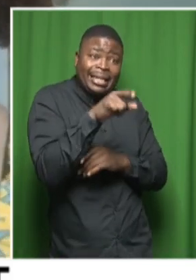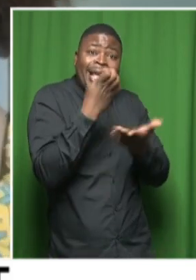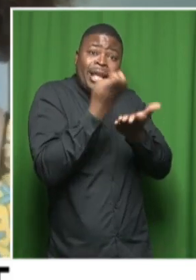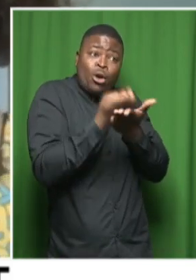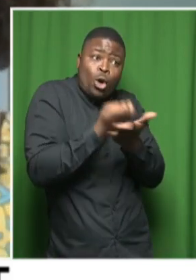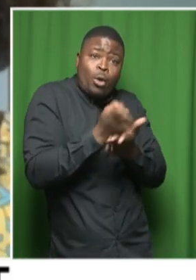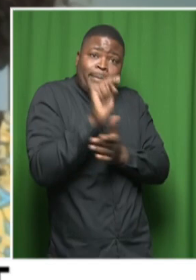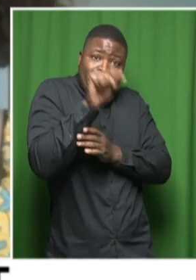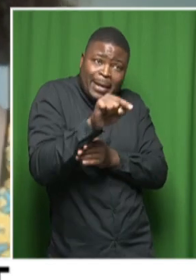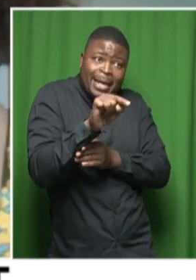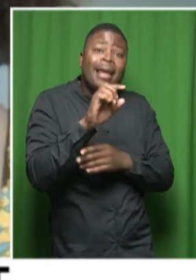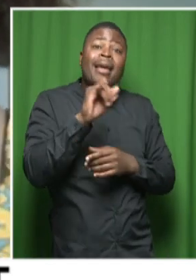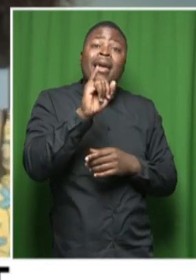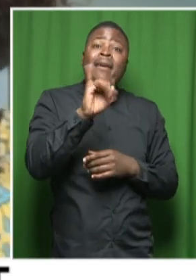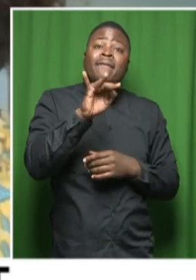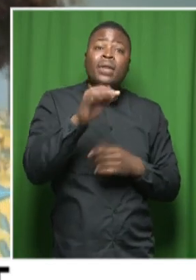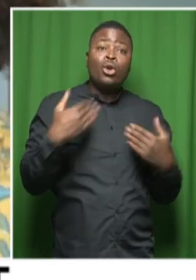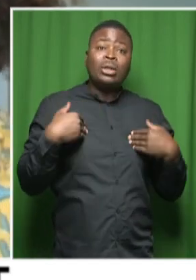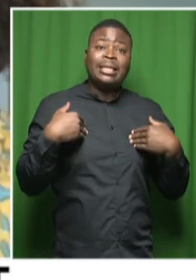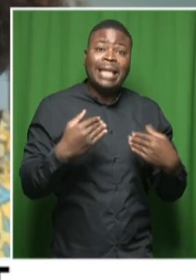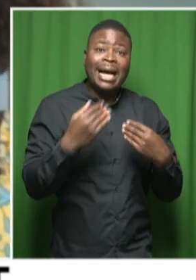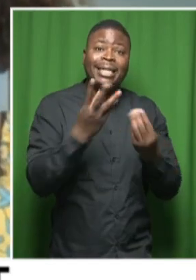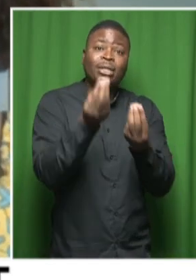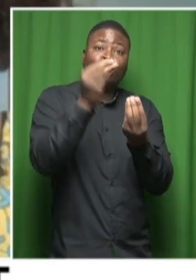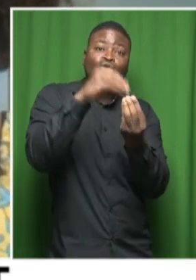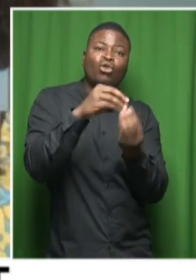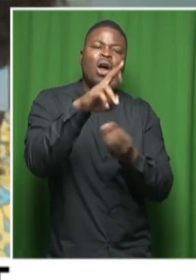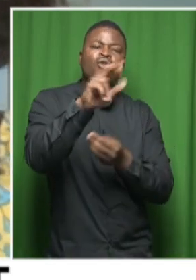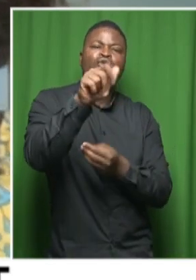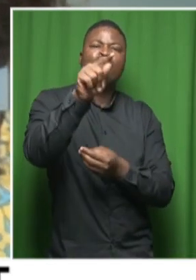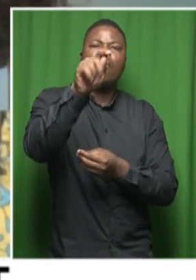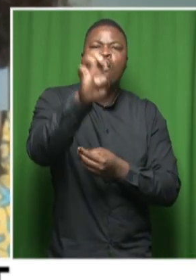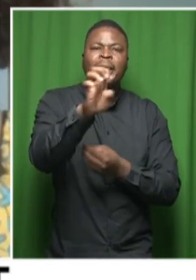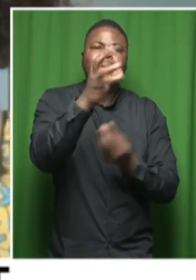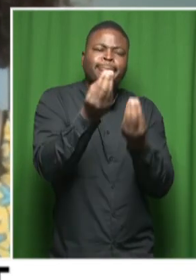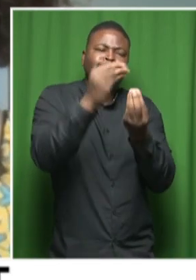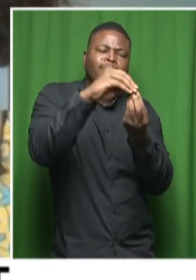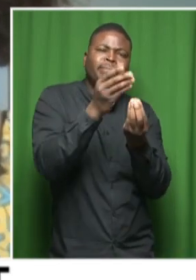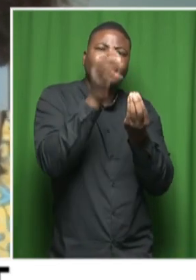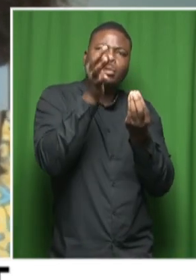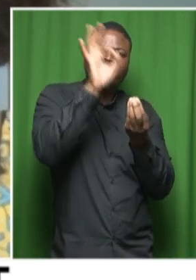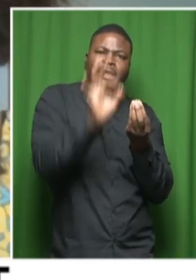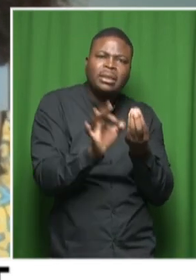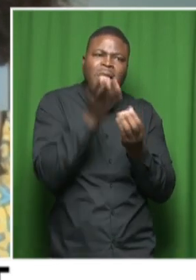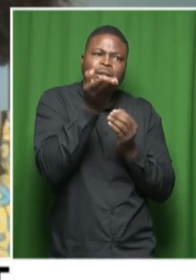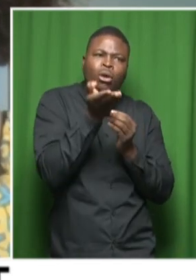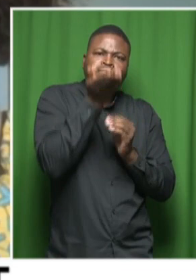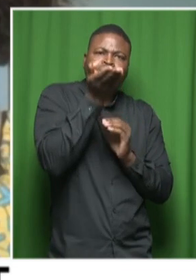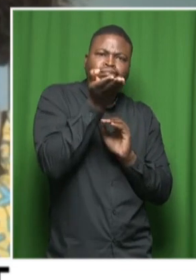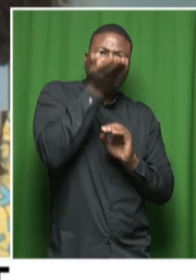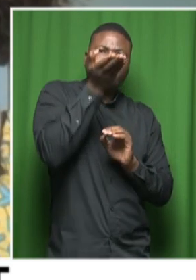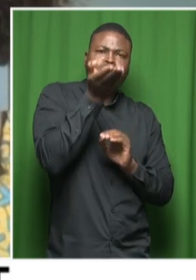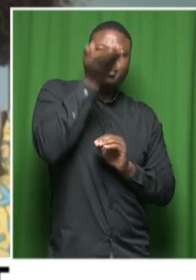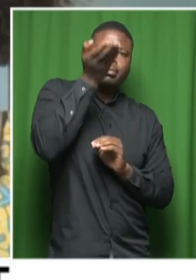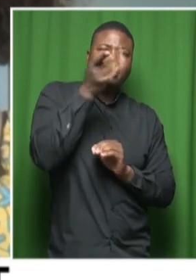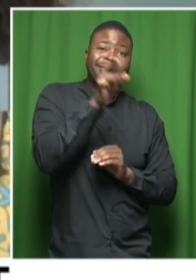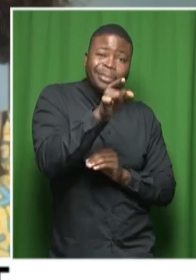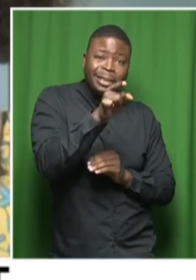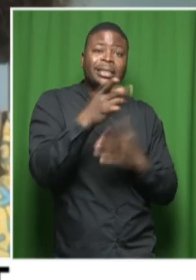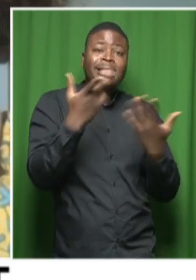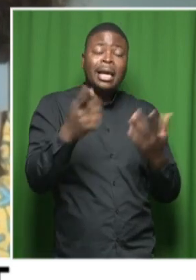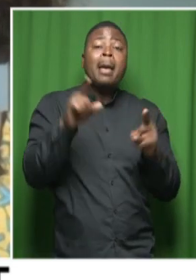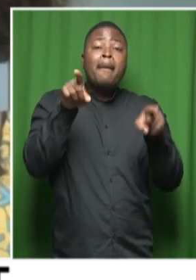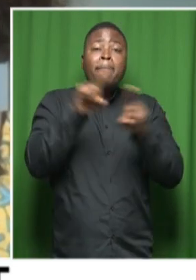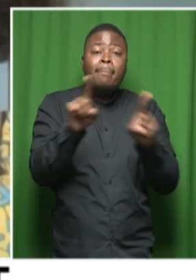start increasing interest rates in an economy that has, some of the highest unemployment